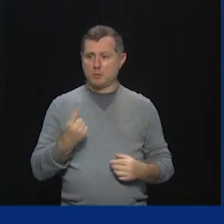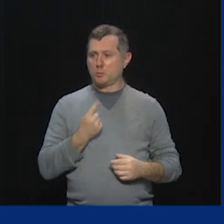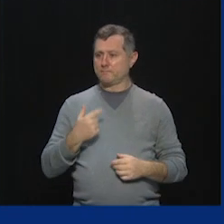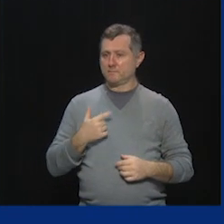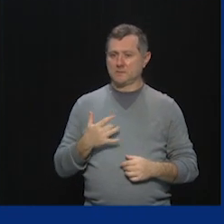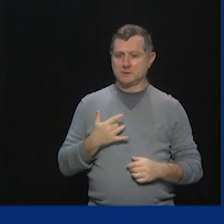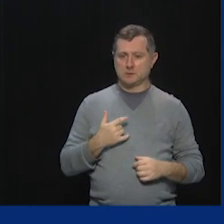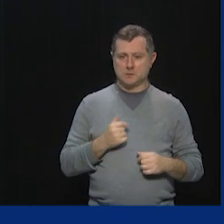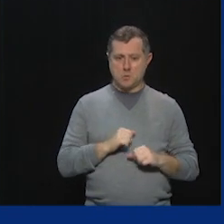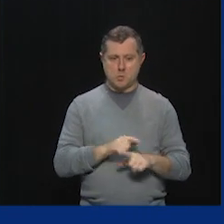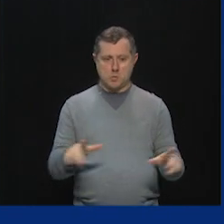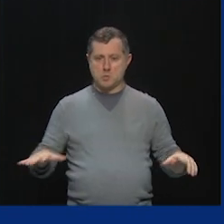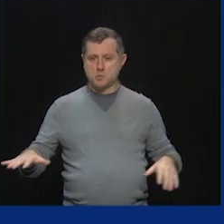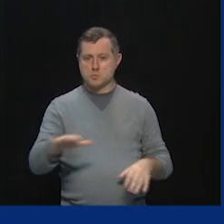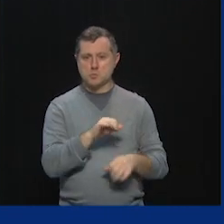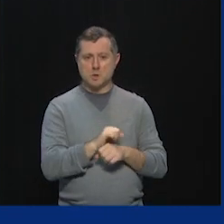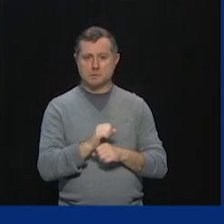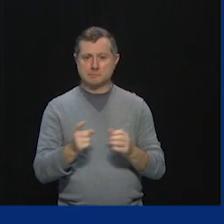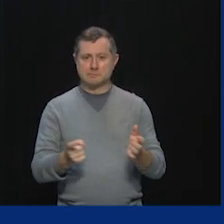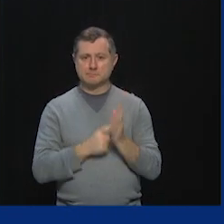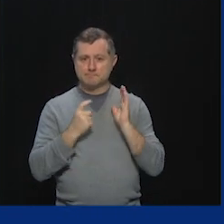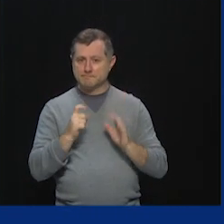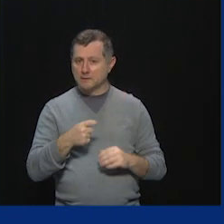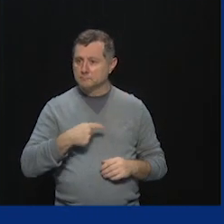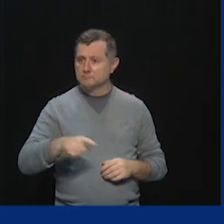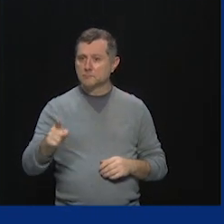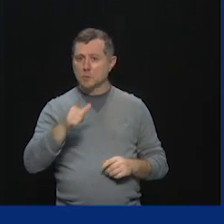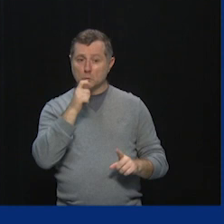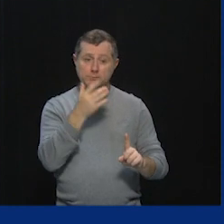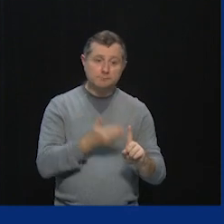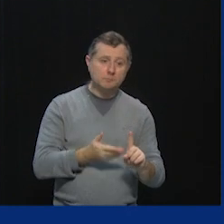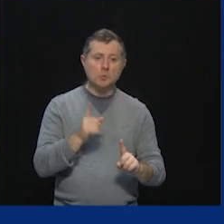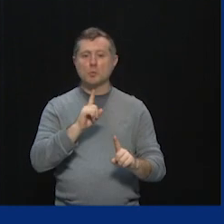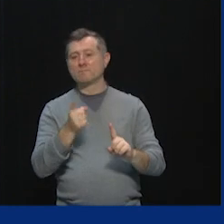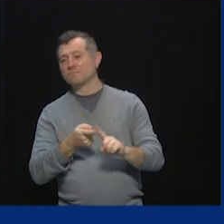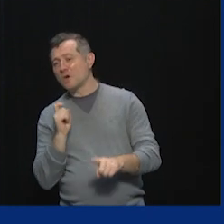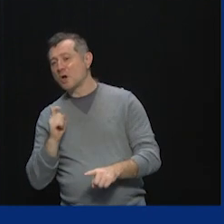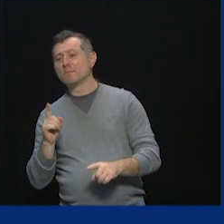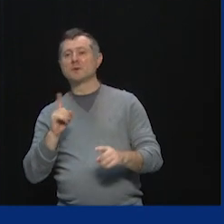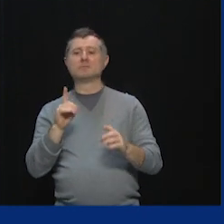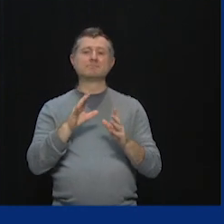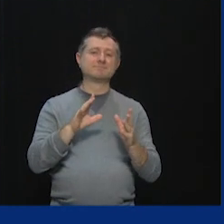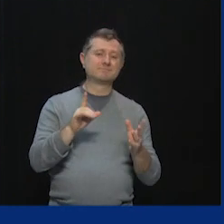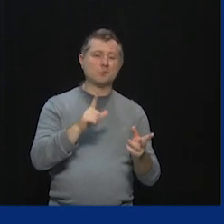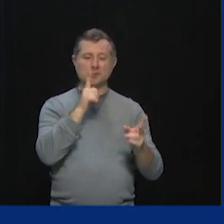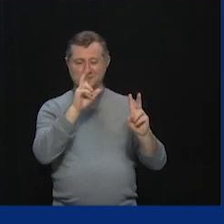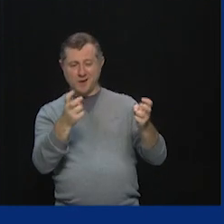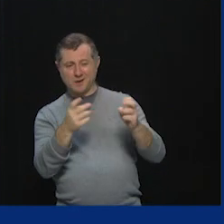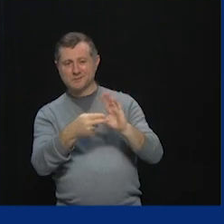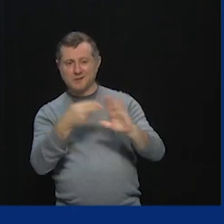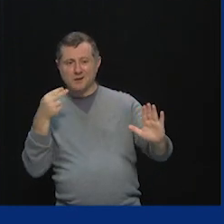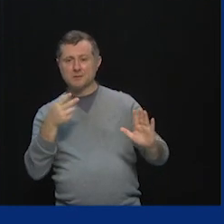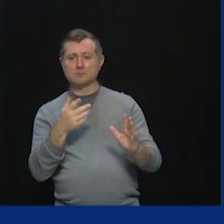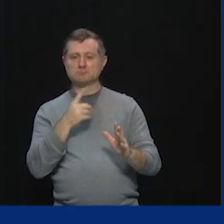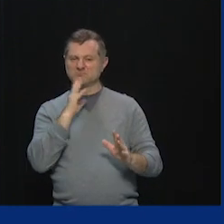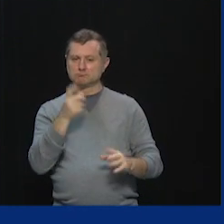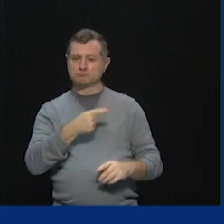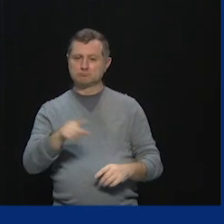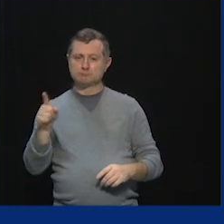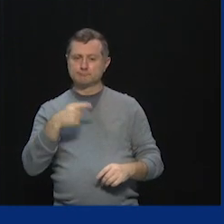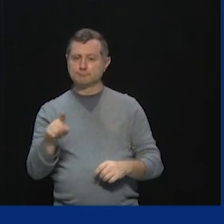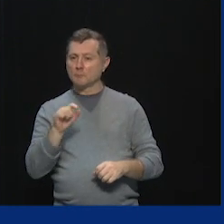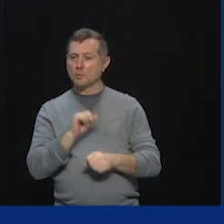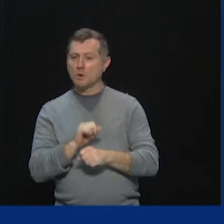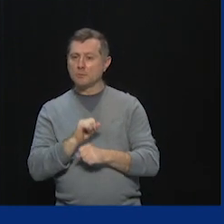you are or where you're from, whatever your job title is. All workers are essential, A, to their employers, to their co-workers, to